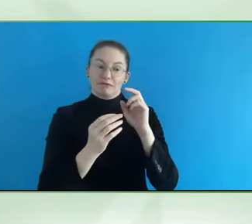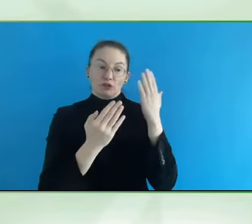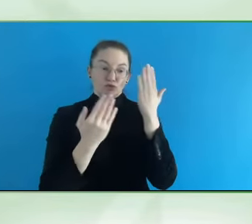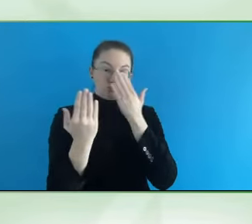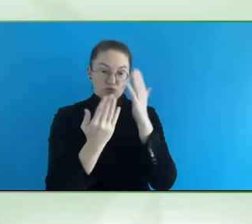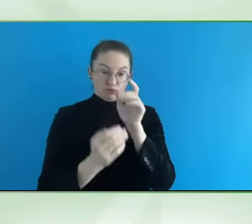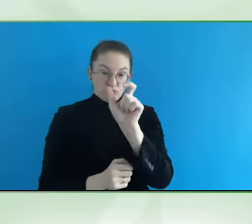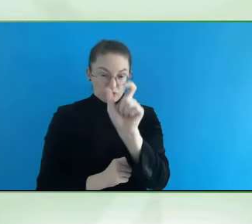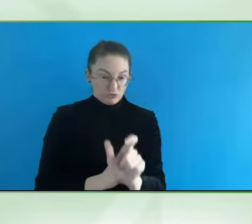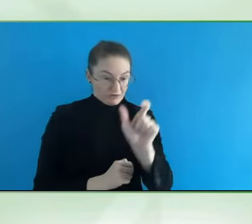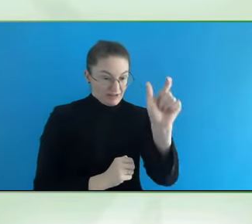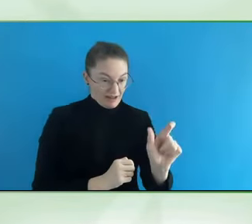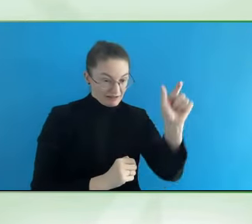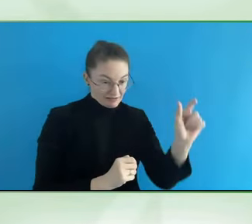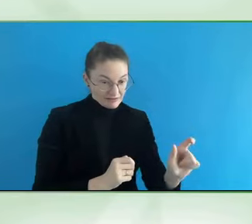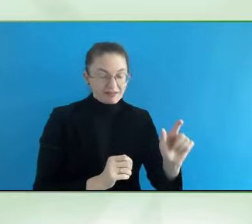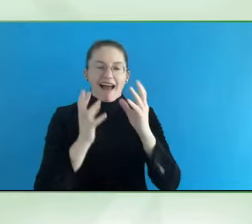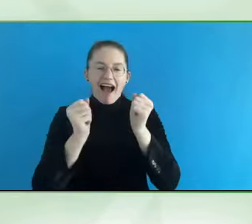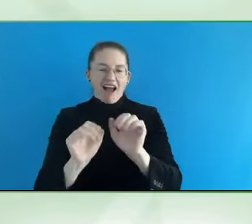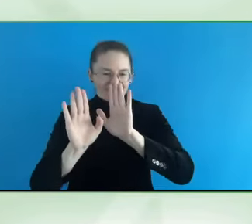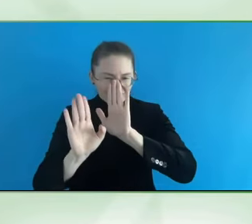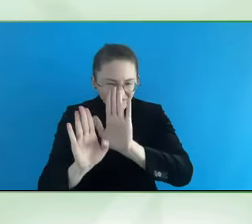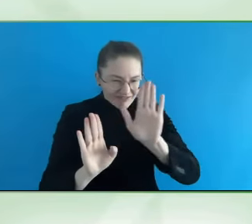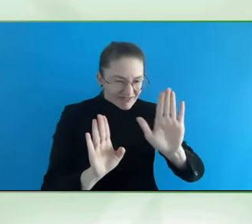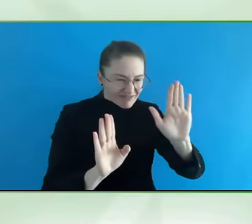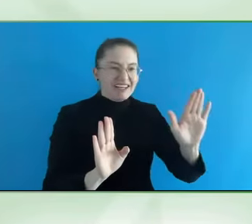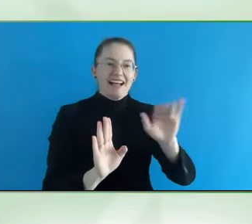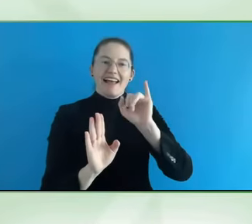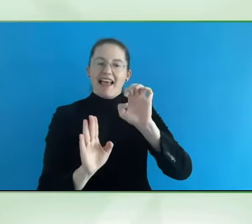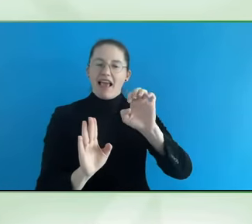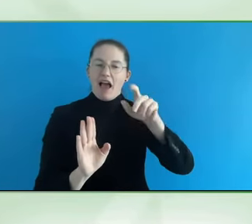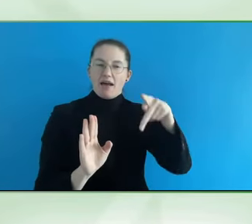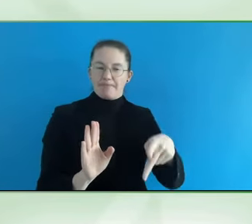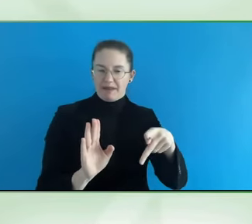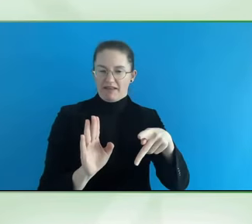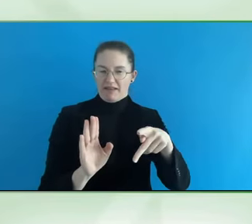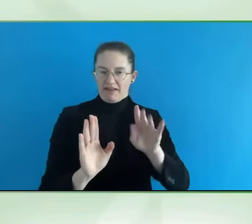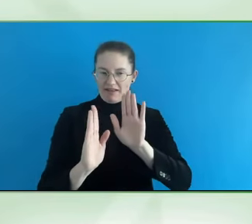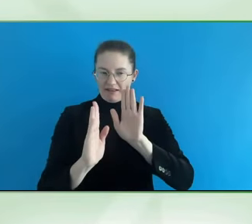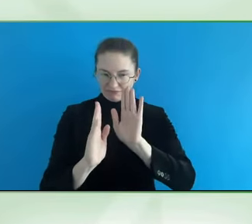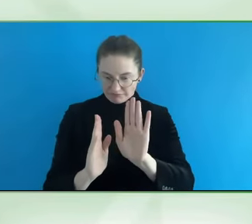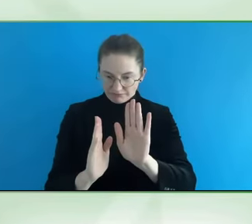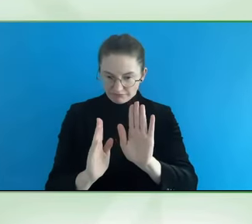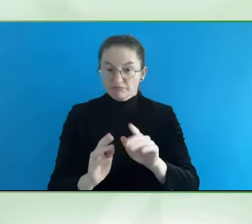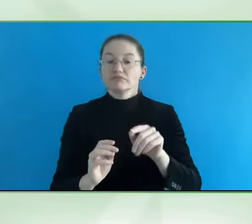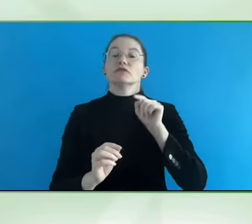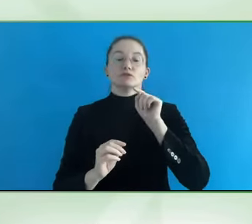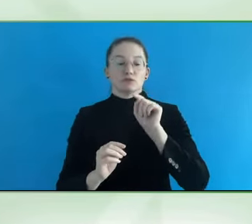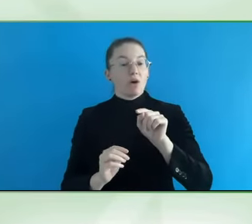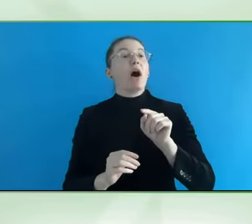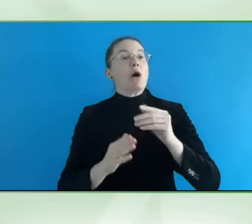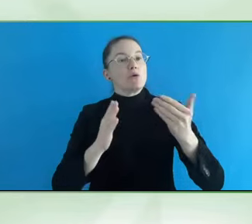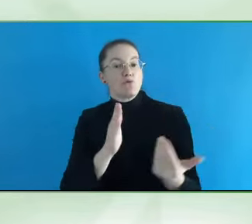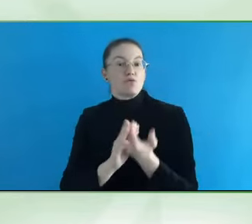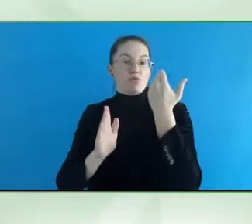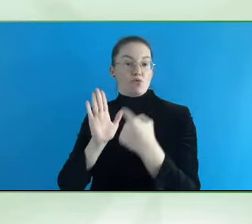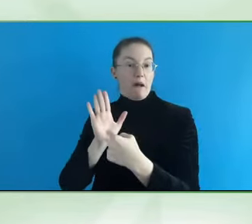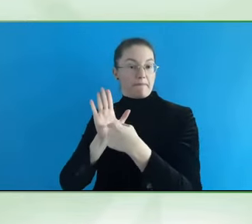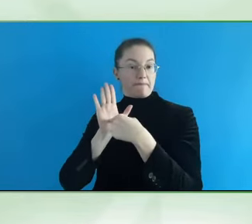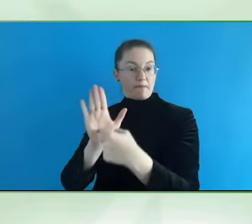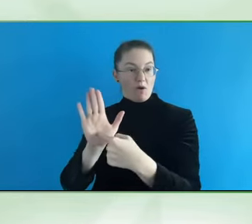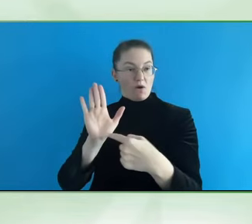therefore welcomed. The new individualized educational plan takes